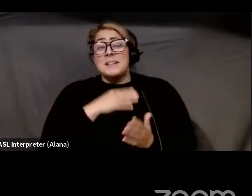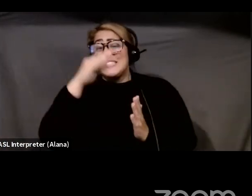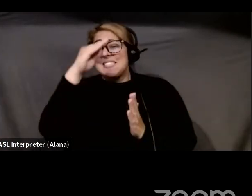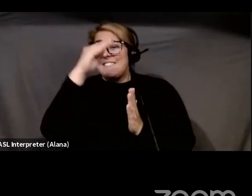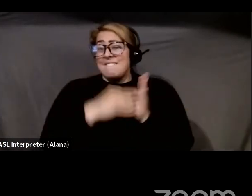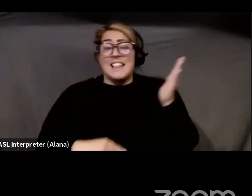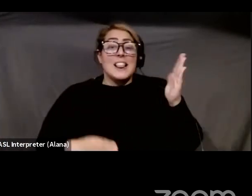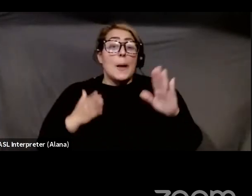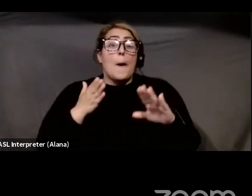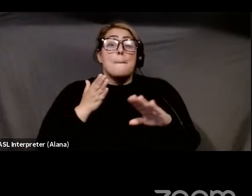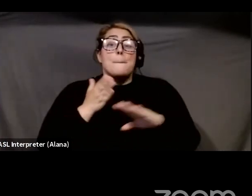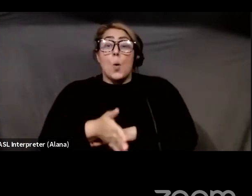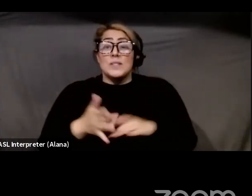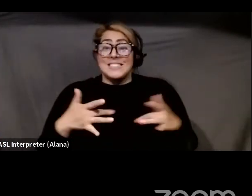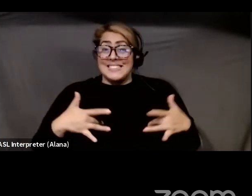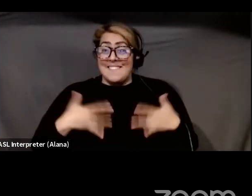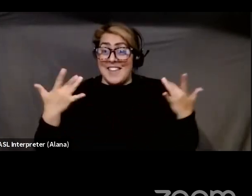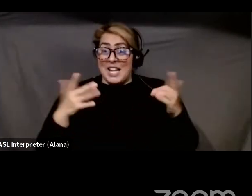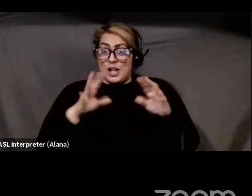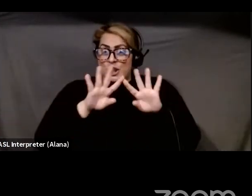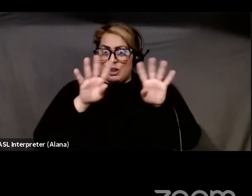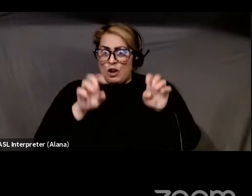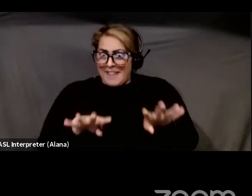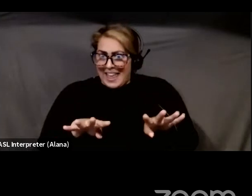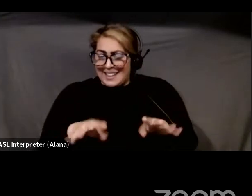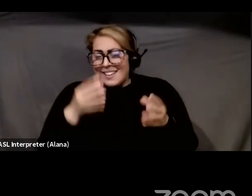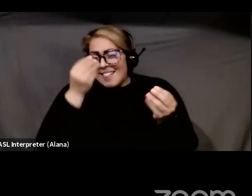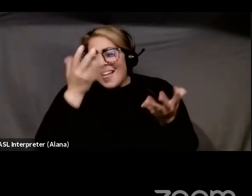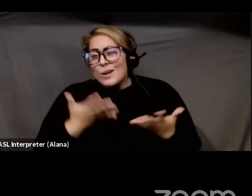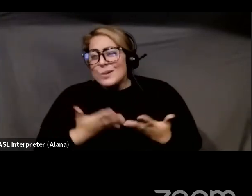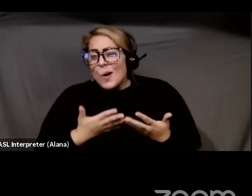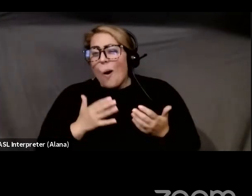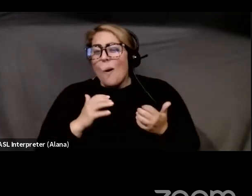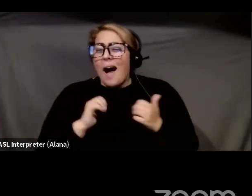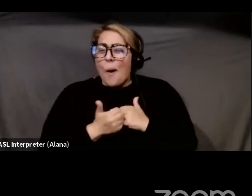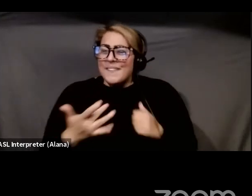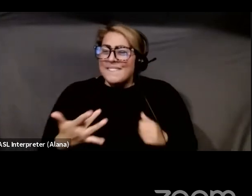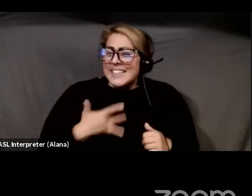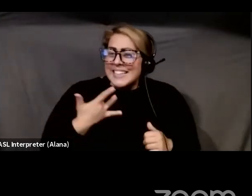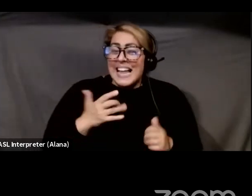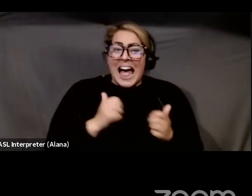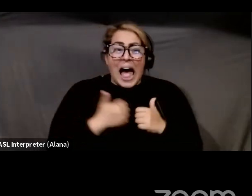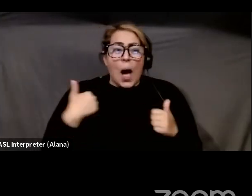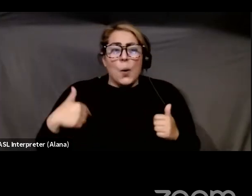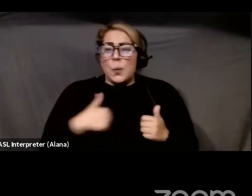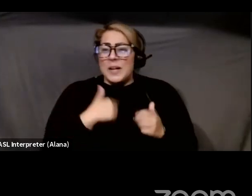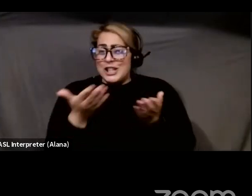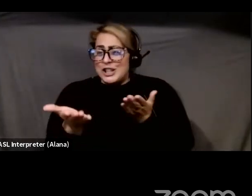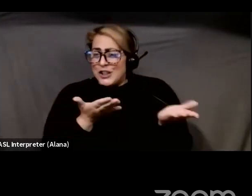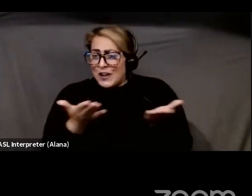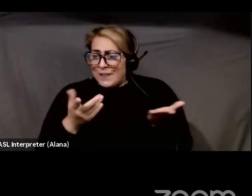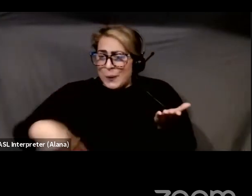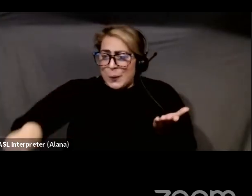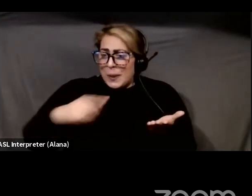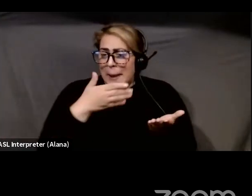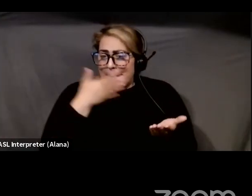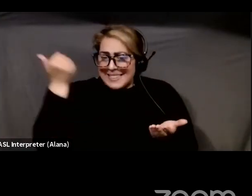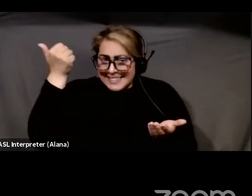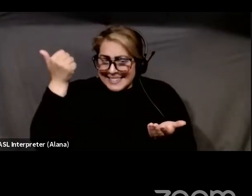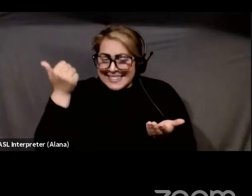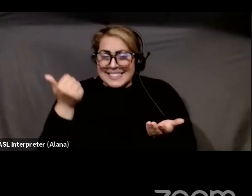post-event survey to let us know how we did and tell us how our programming can serve you best. I'd like to also